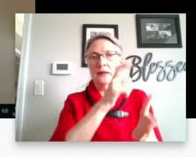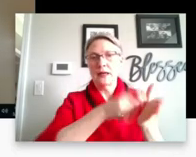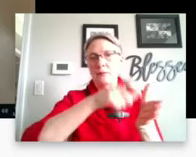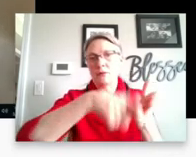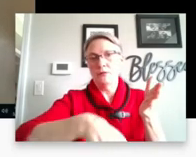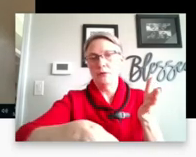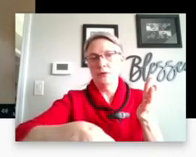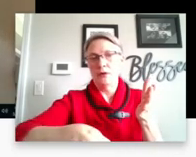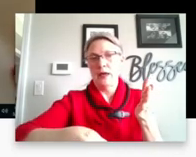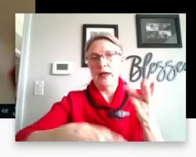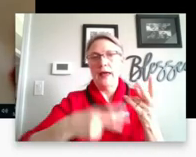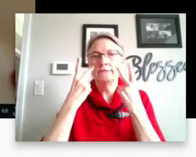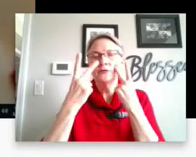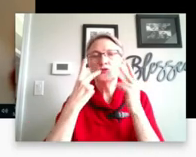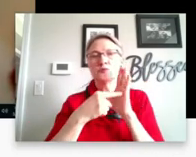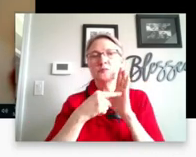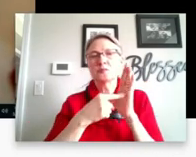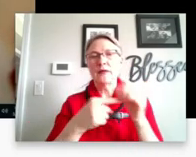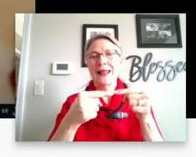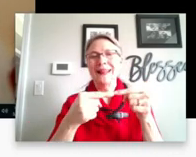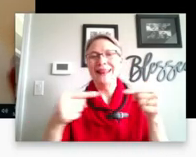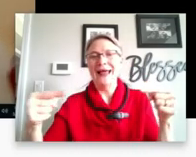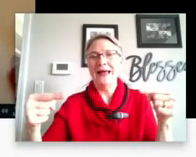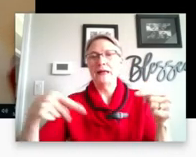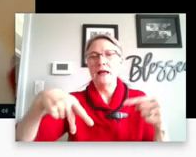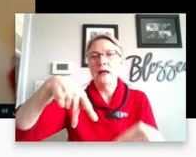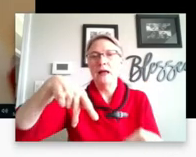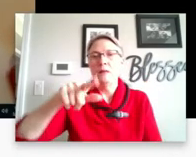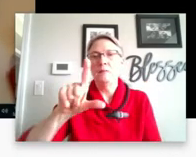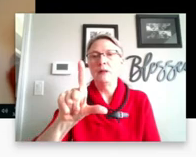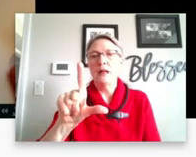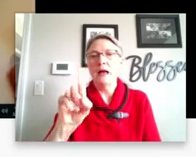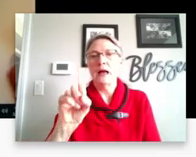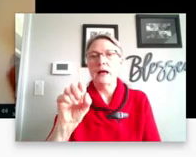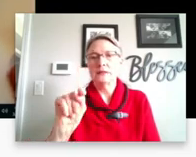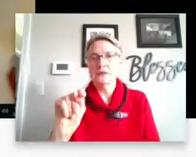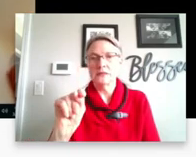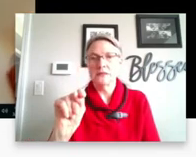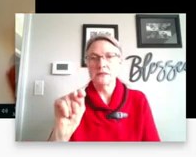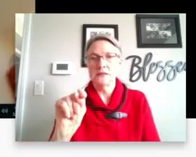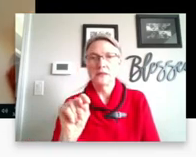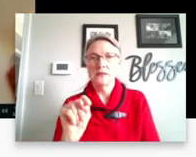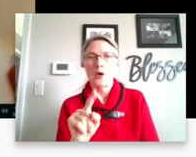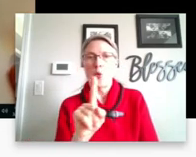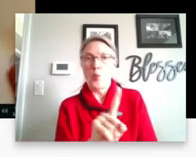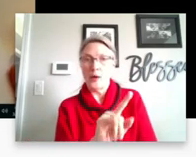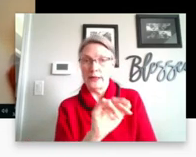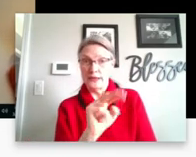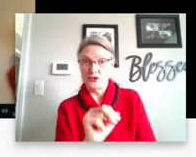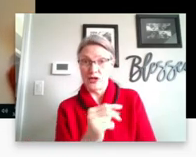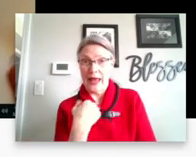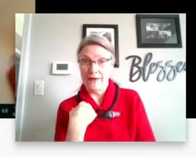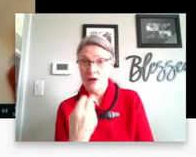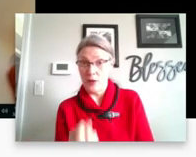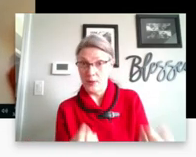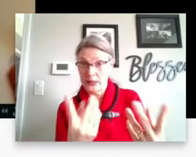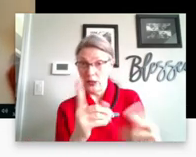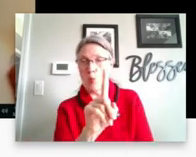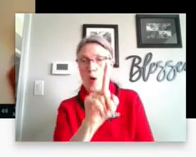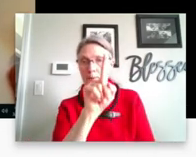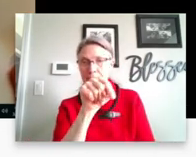visually represent it on our line plot. So let me show you what that looks like. I see that at 1 inch, I've got 1 tally